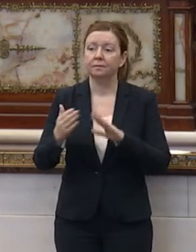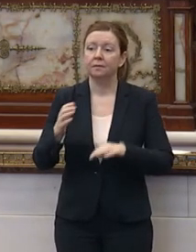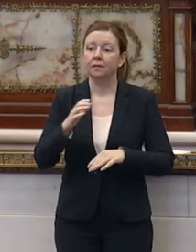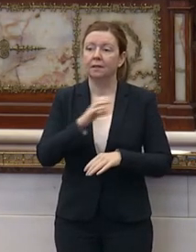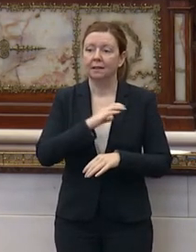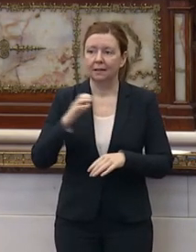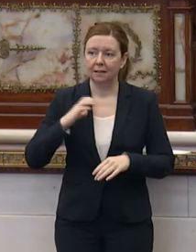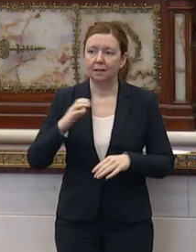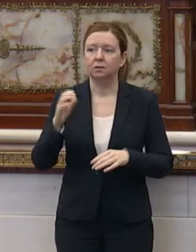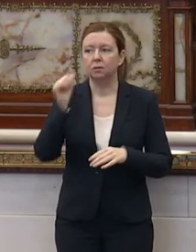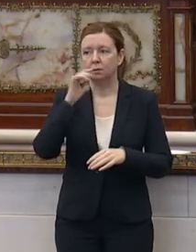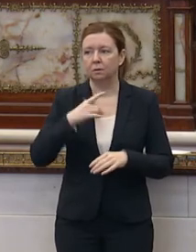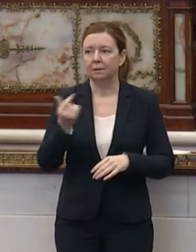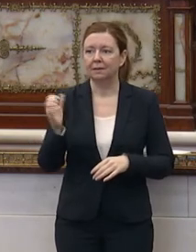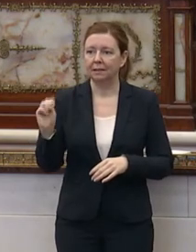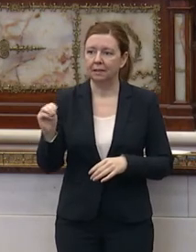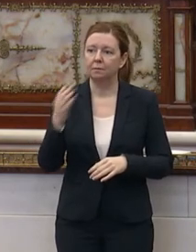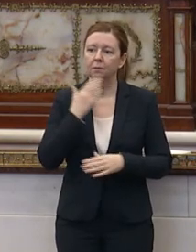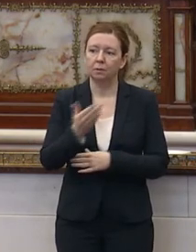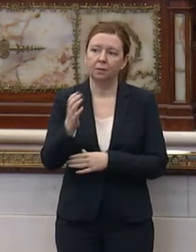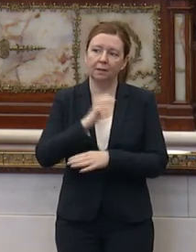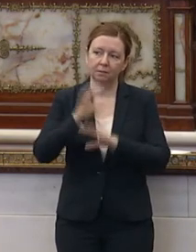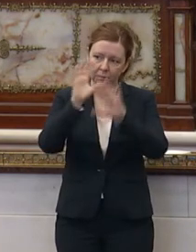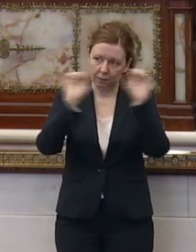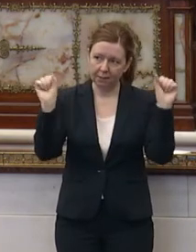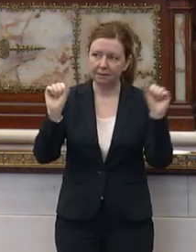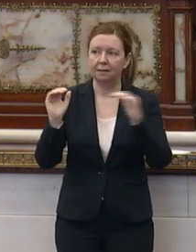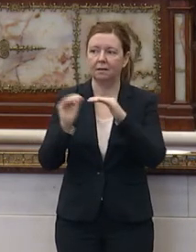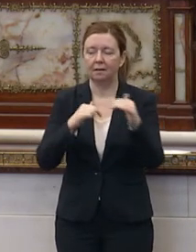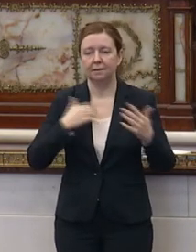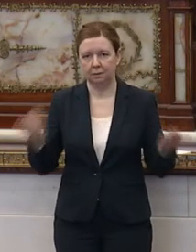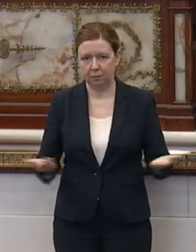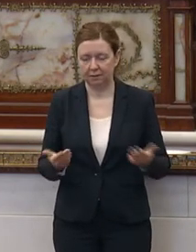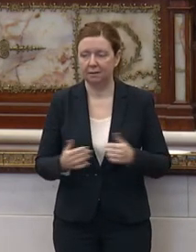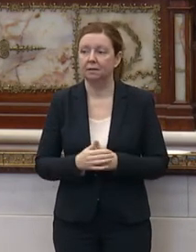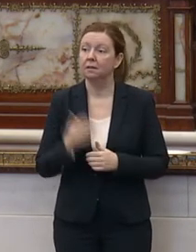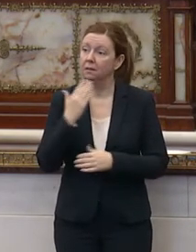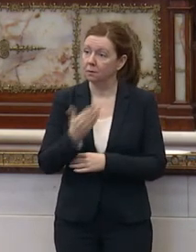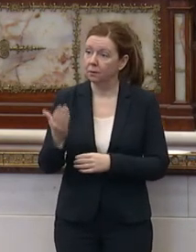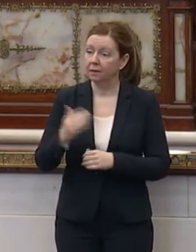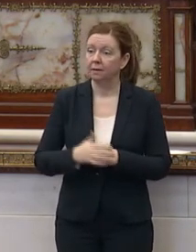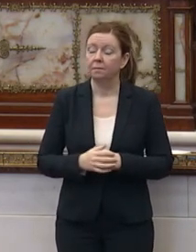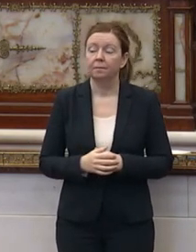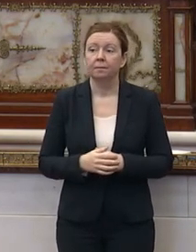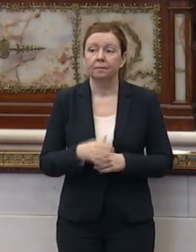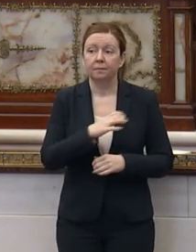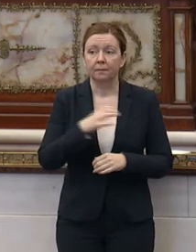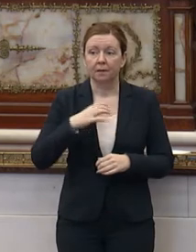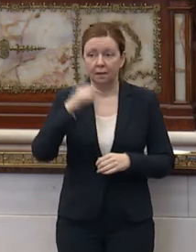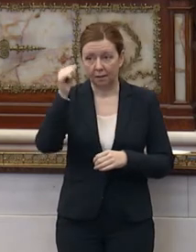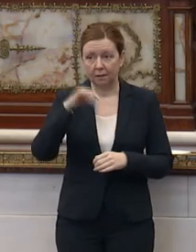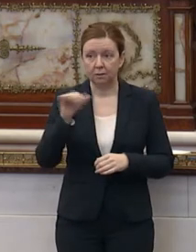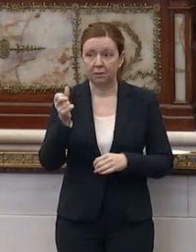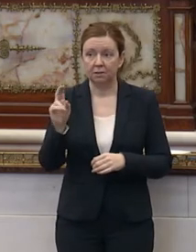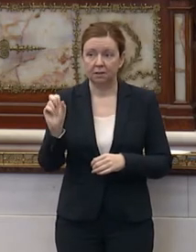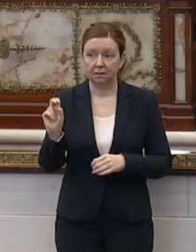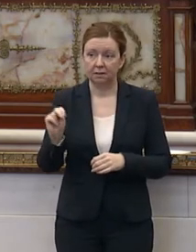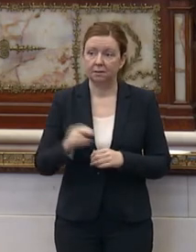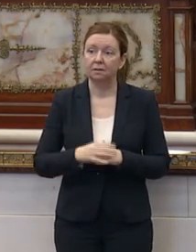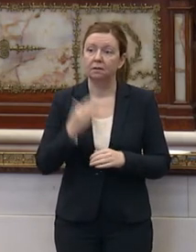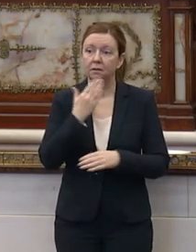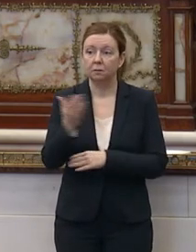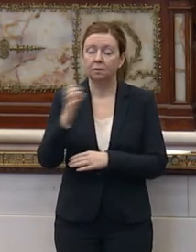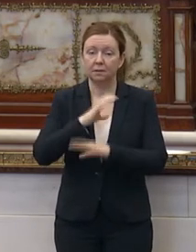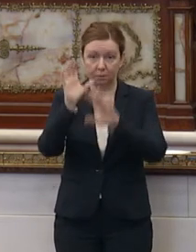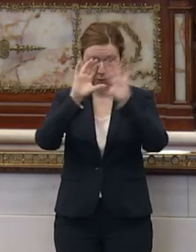Gim. Good morning, Council President. Good morning, colleagues. I am present. Good morning. Councilman Johnson. Good